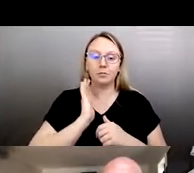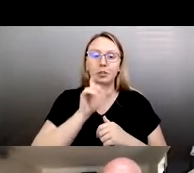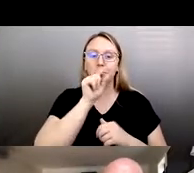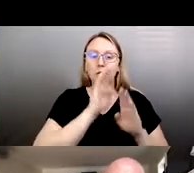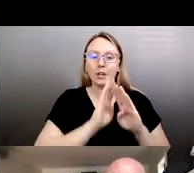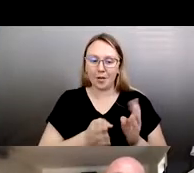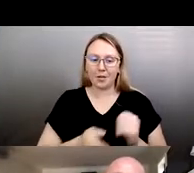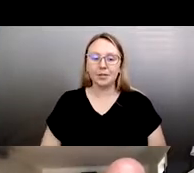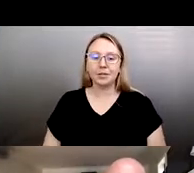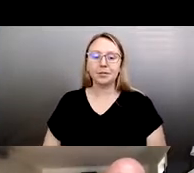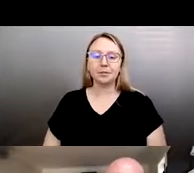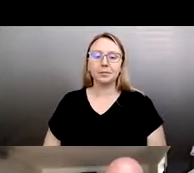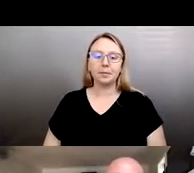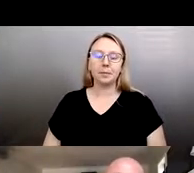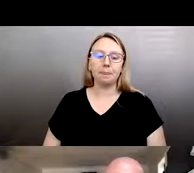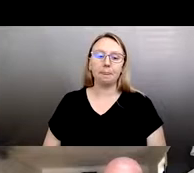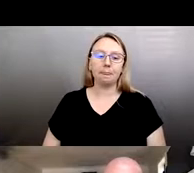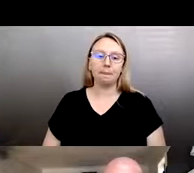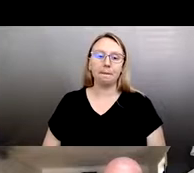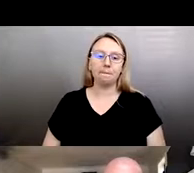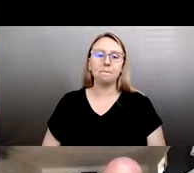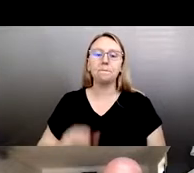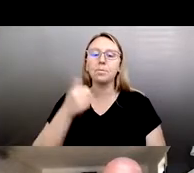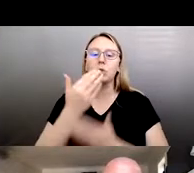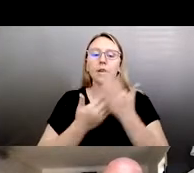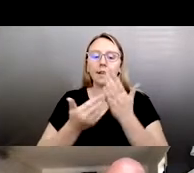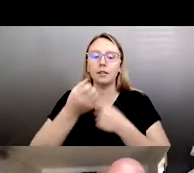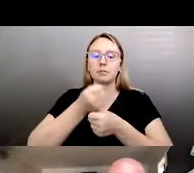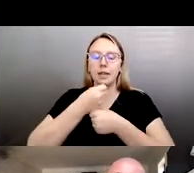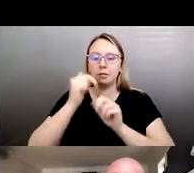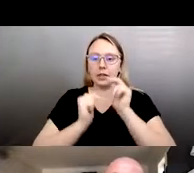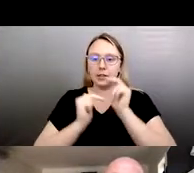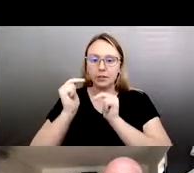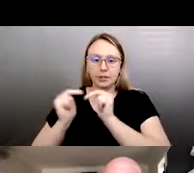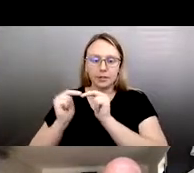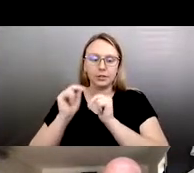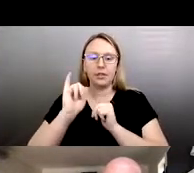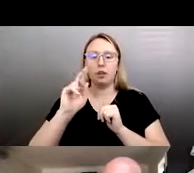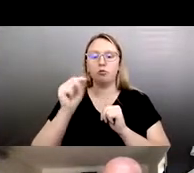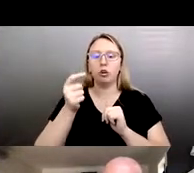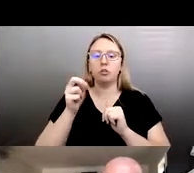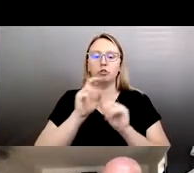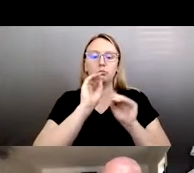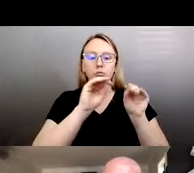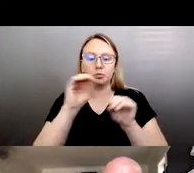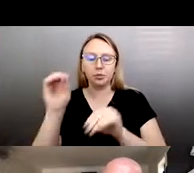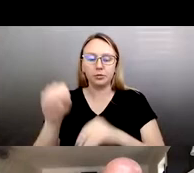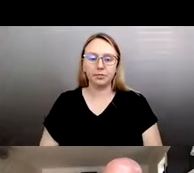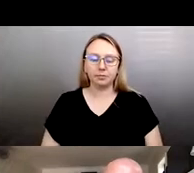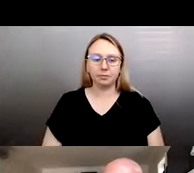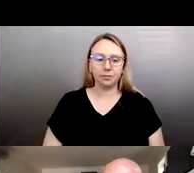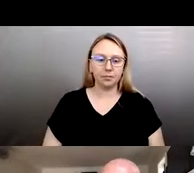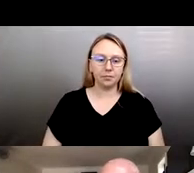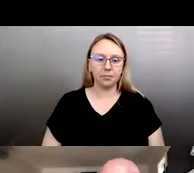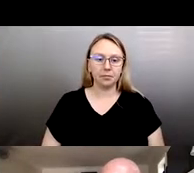And a number of other kind of hand-constructed building structures that Roger placed alongside those Piacenza houses.